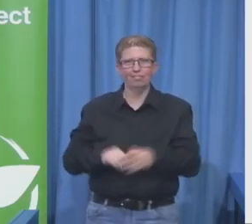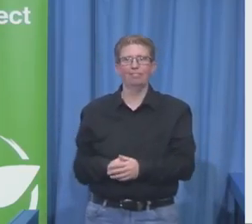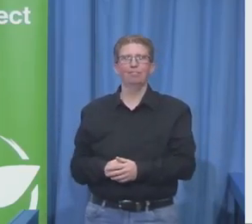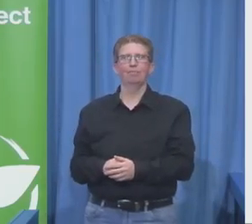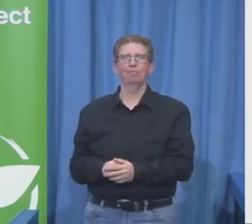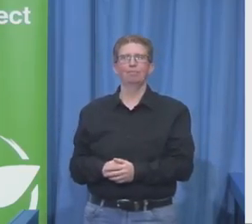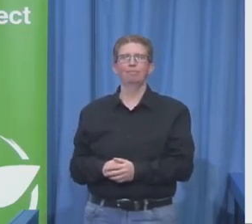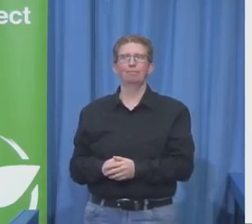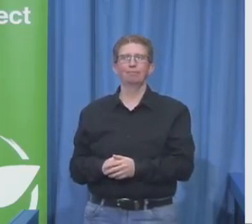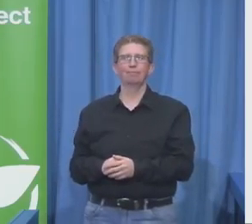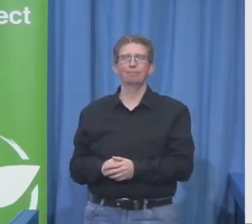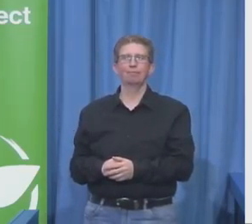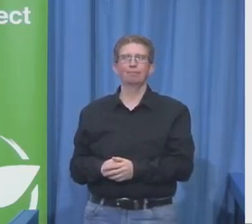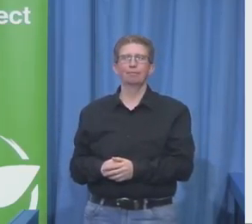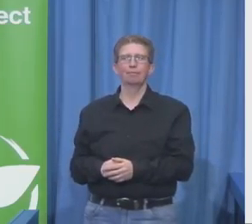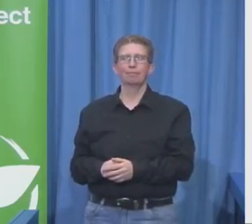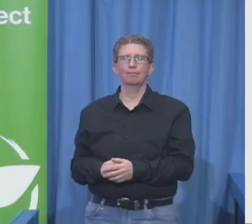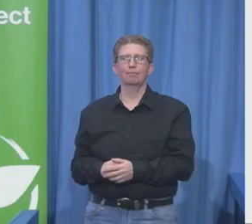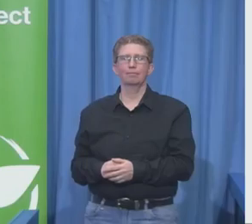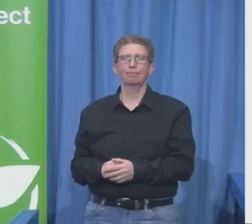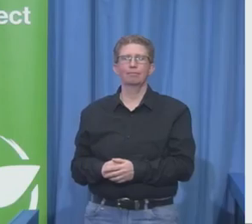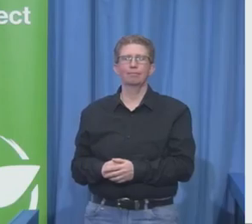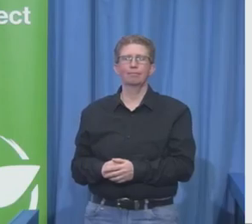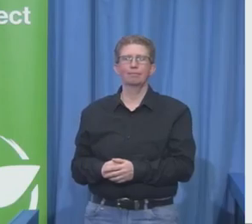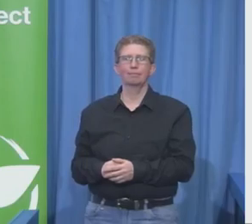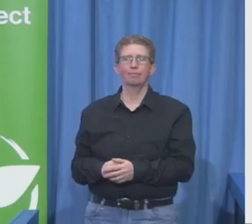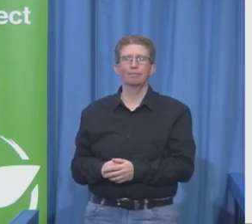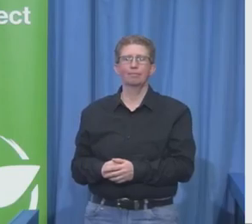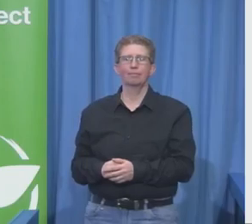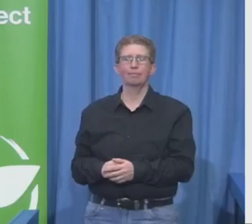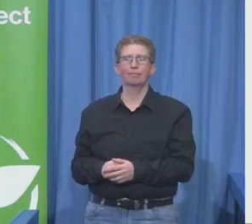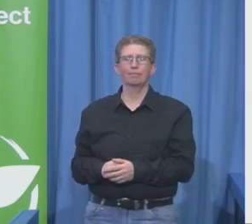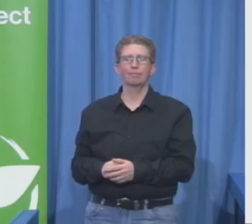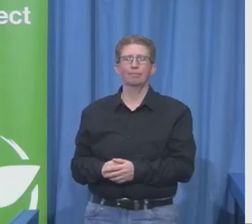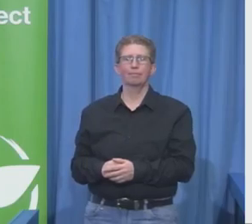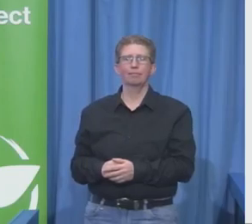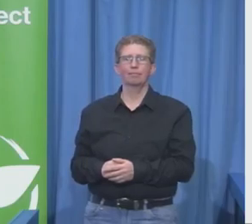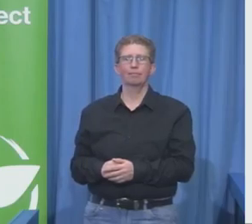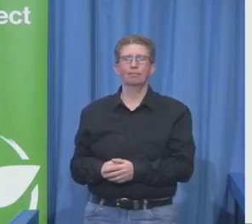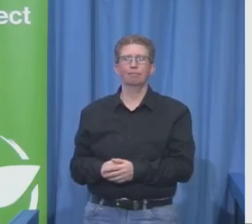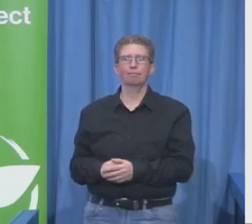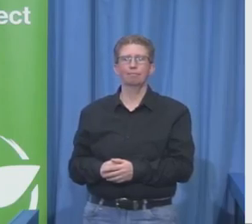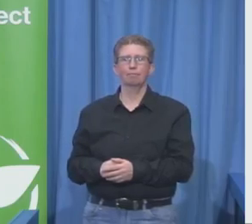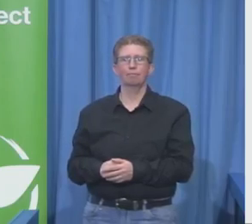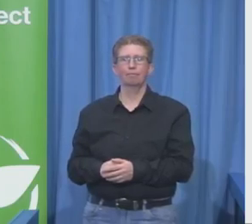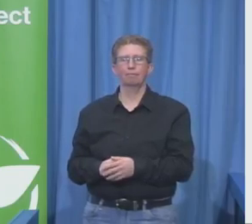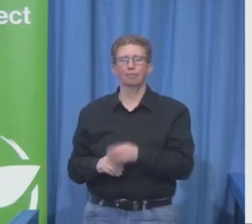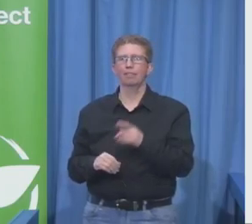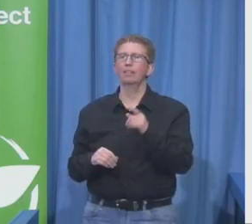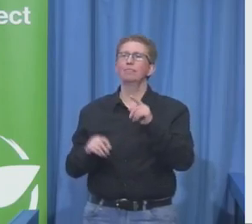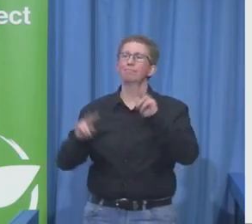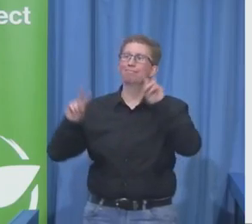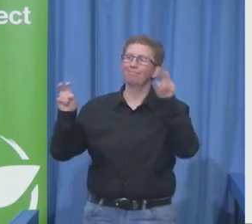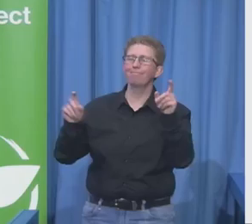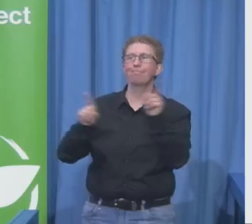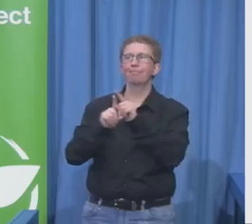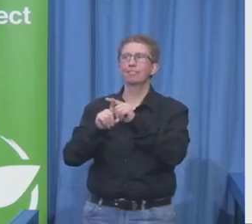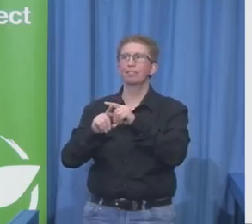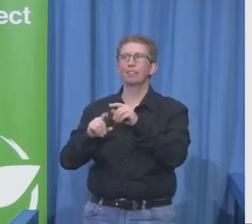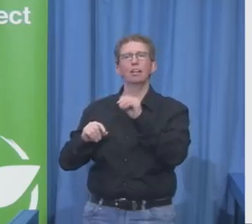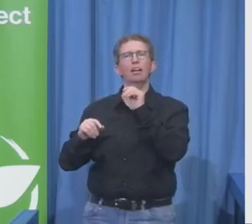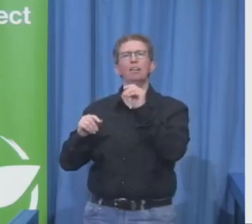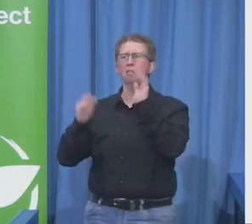without us, and which meant that we would involve everyone in the organization, not just